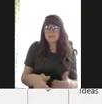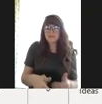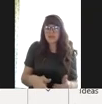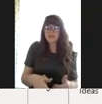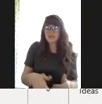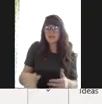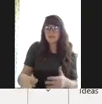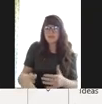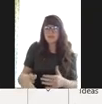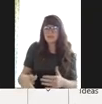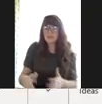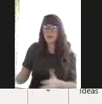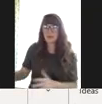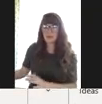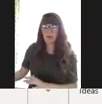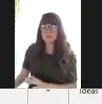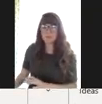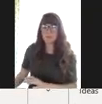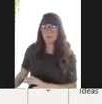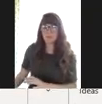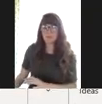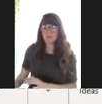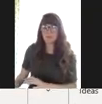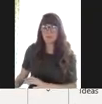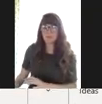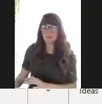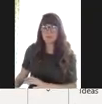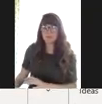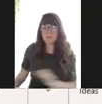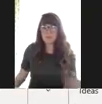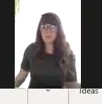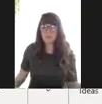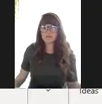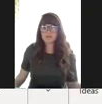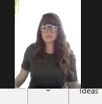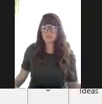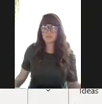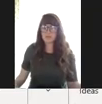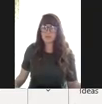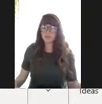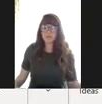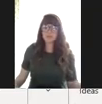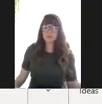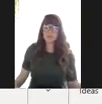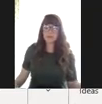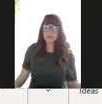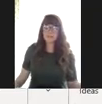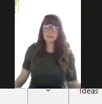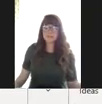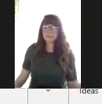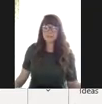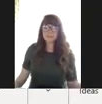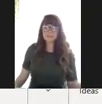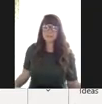if that's meaning saved, and that's, now we're going to go to the ultimate category, depending on what the term justified means, right?